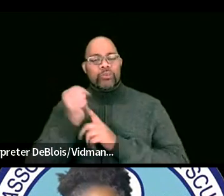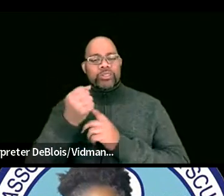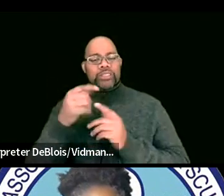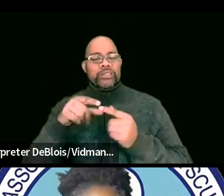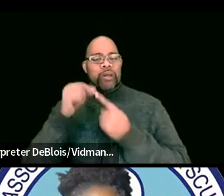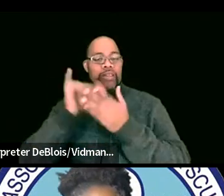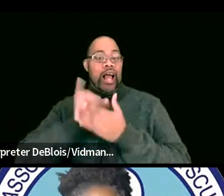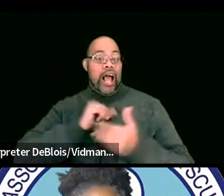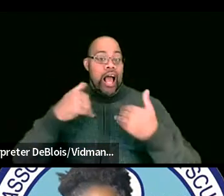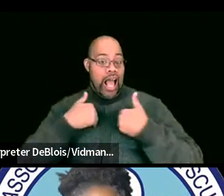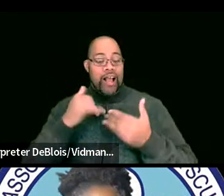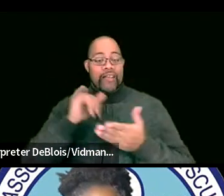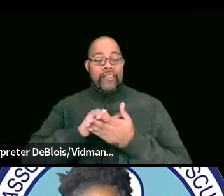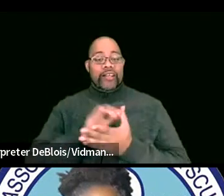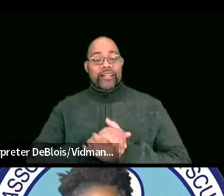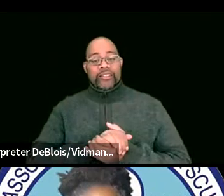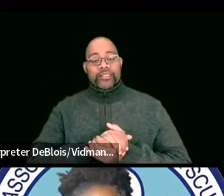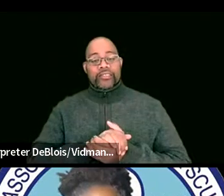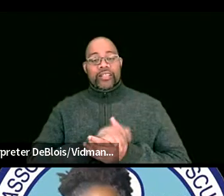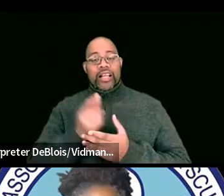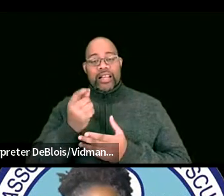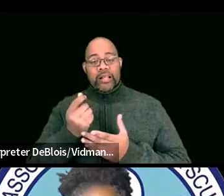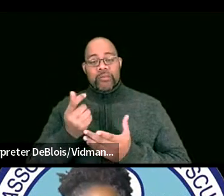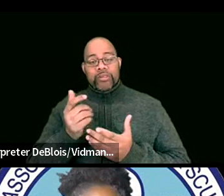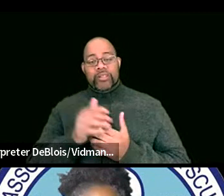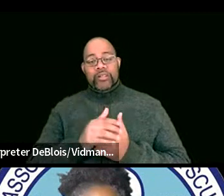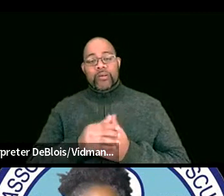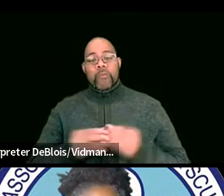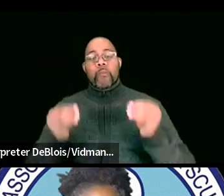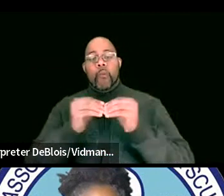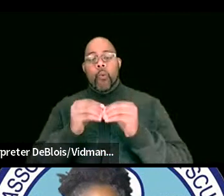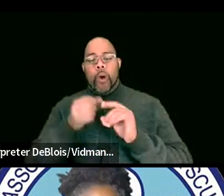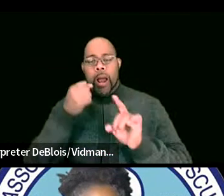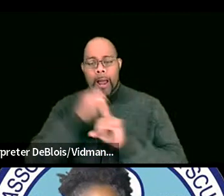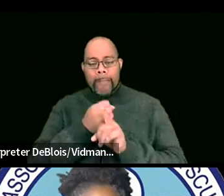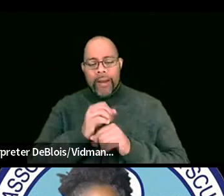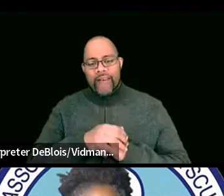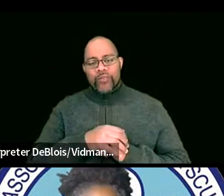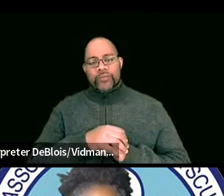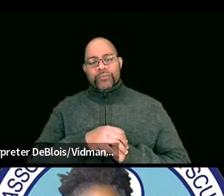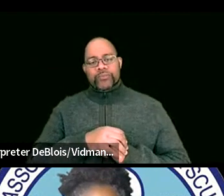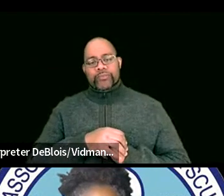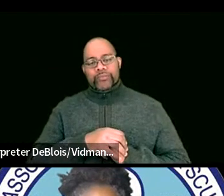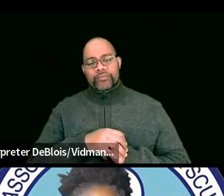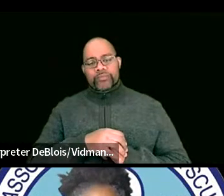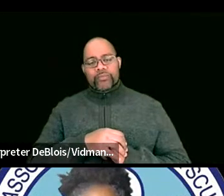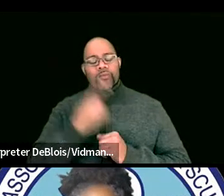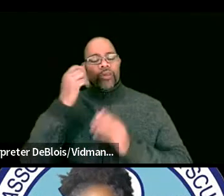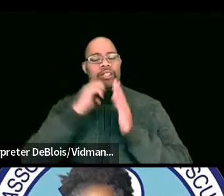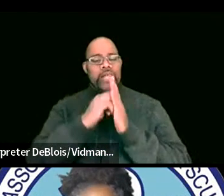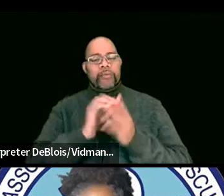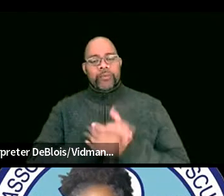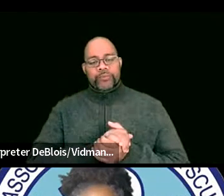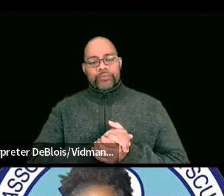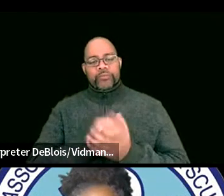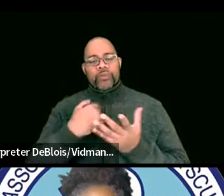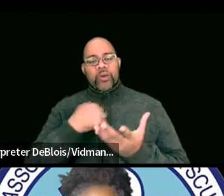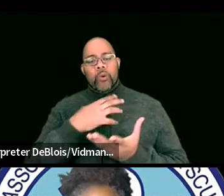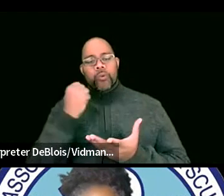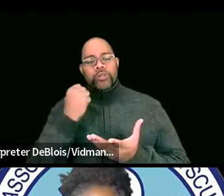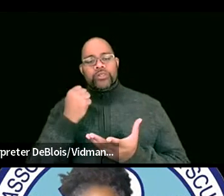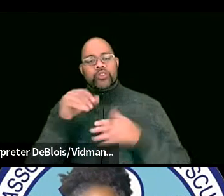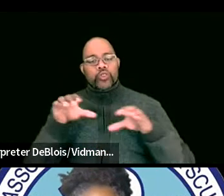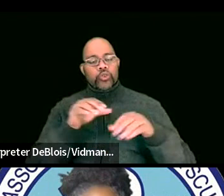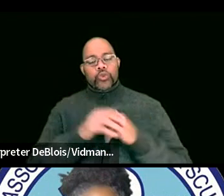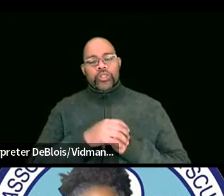that I've had, that have been a little bit more impactful. For instance, I was